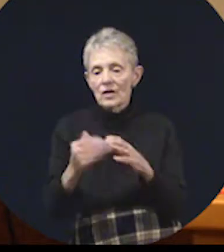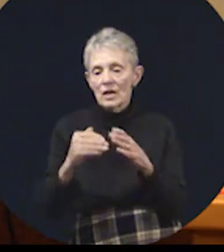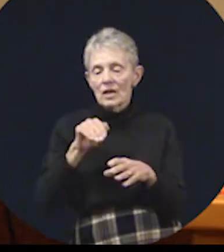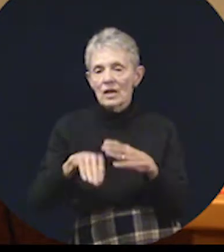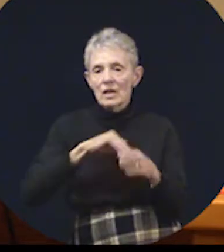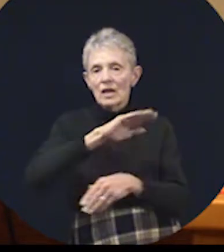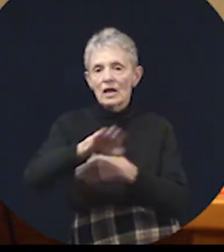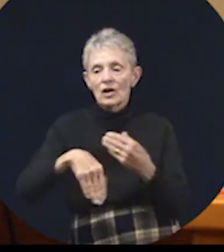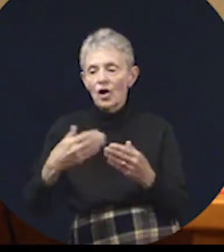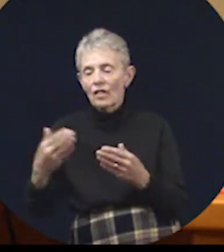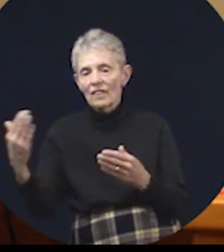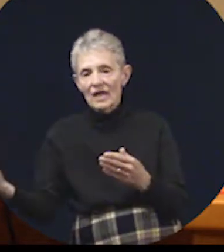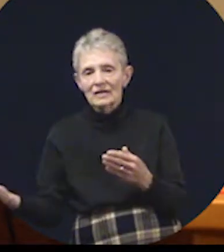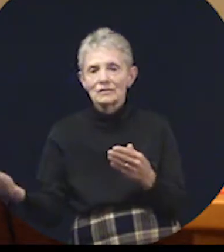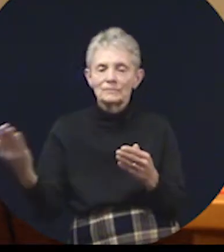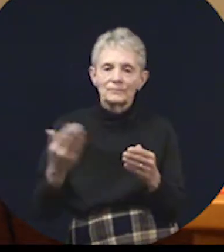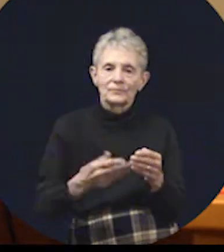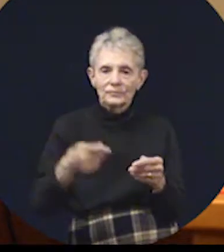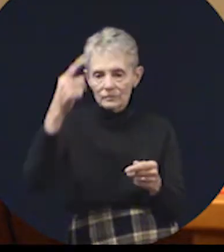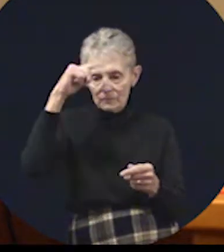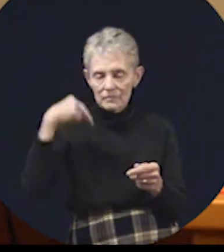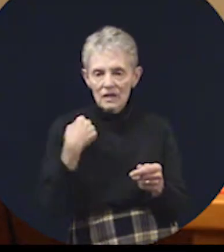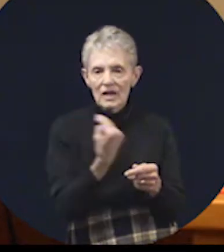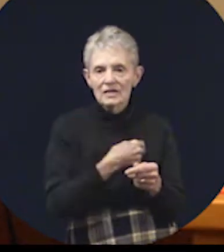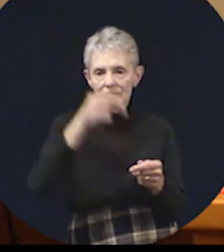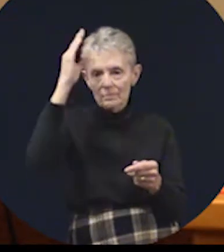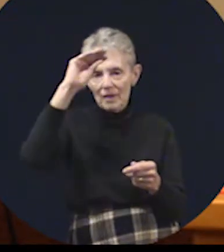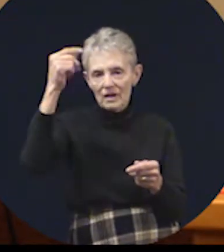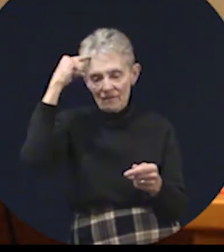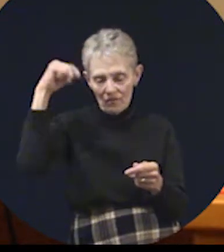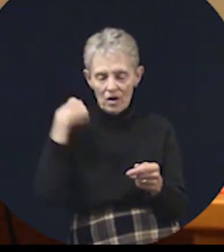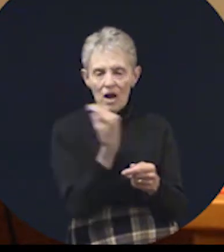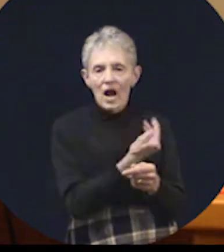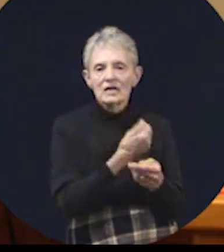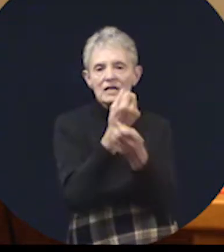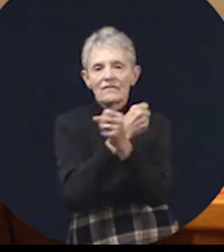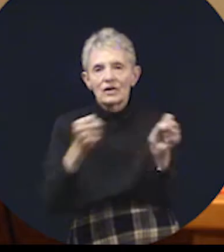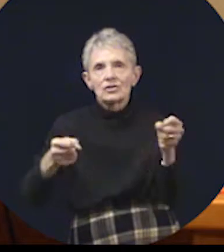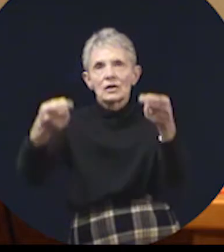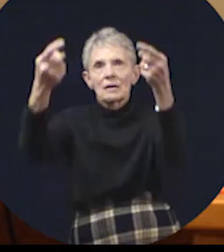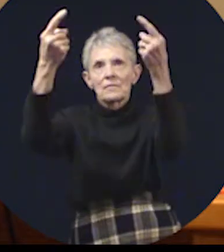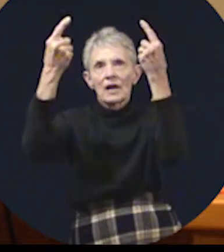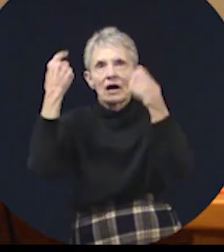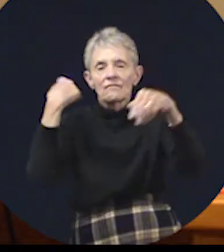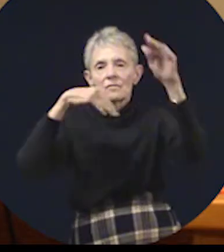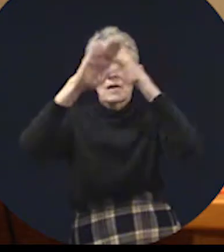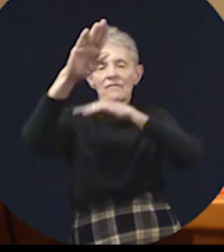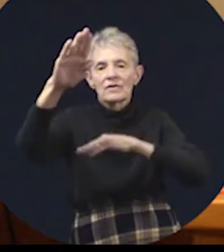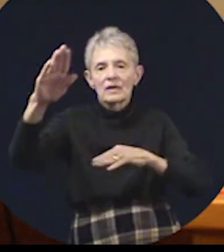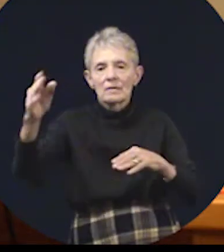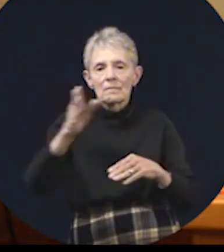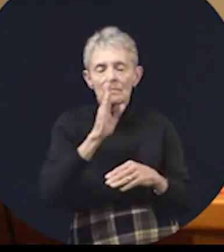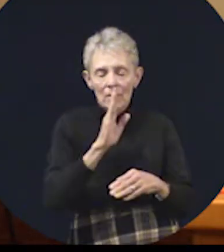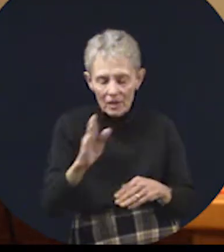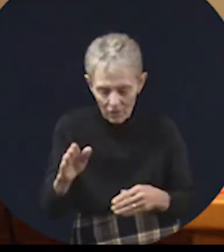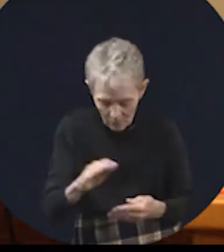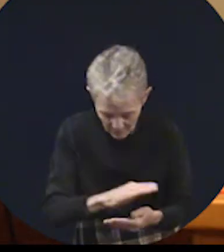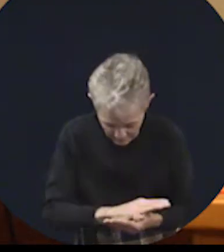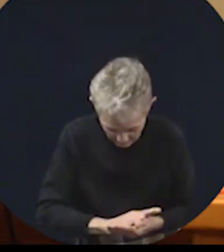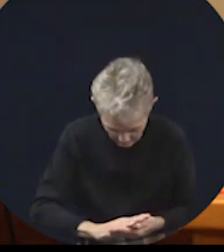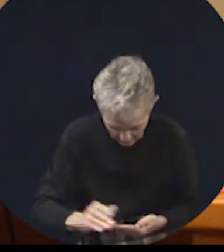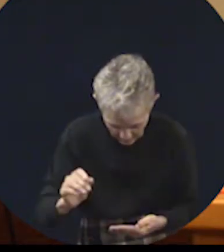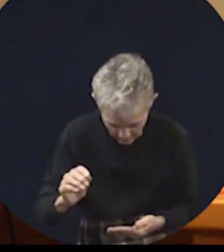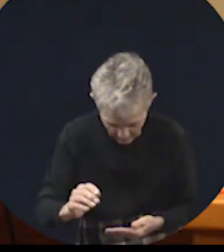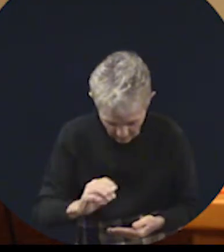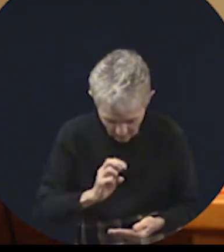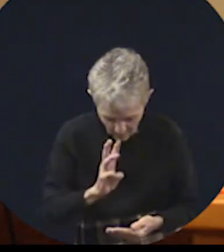him all things were made. For us and for our salvation, he came down from heaven, and by the Holy Spirit